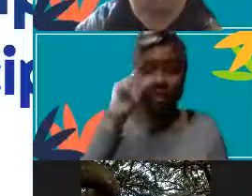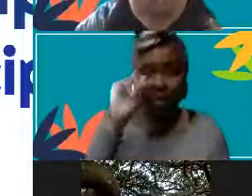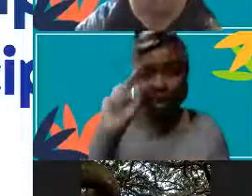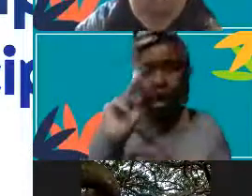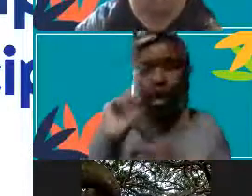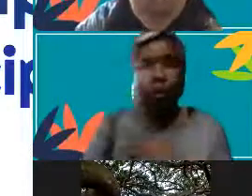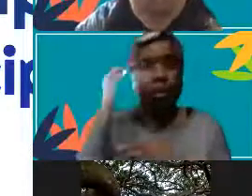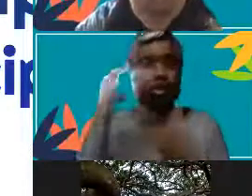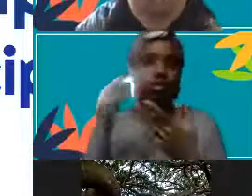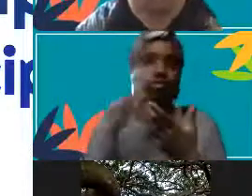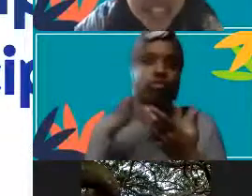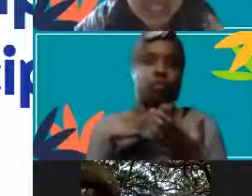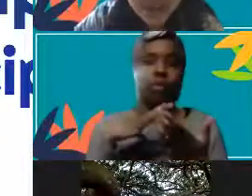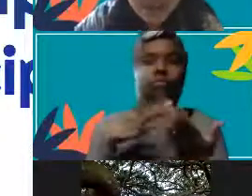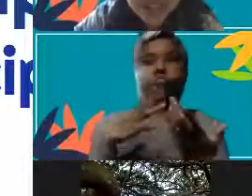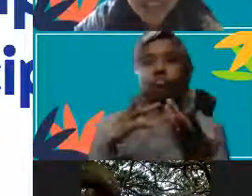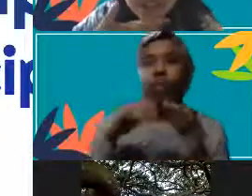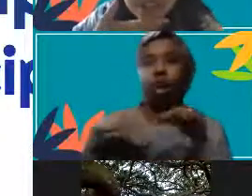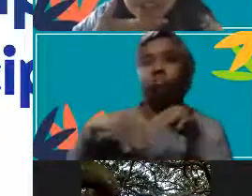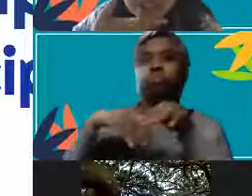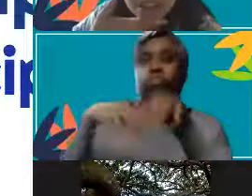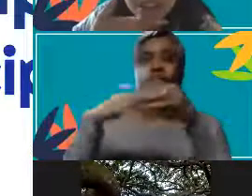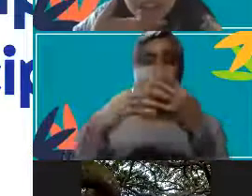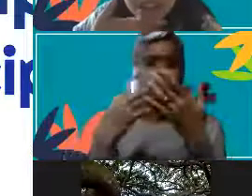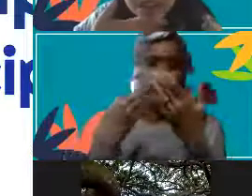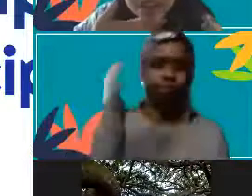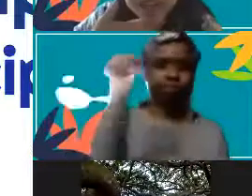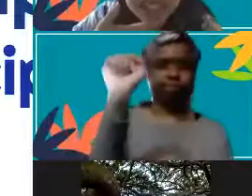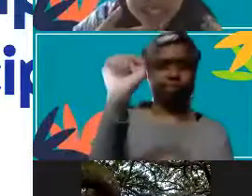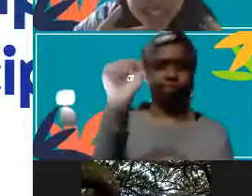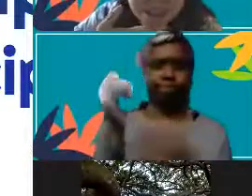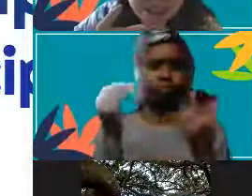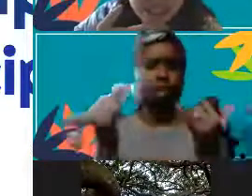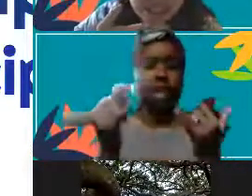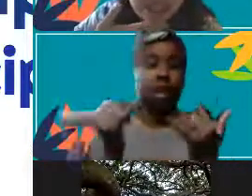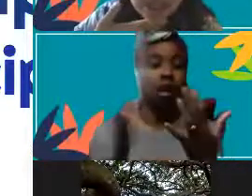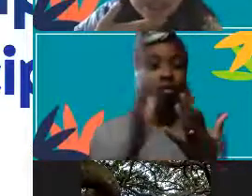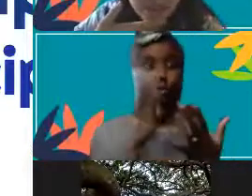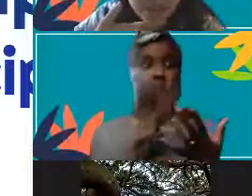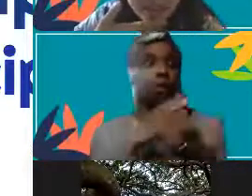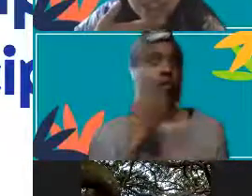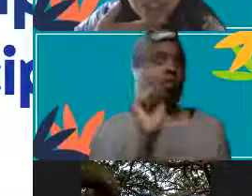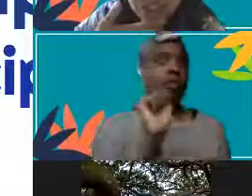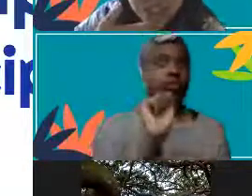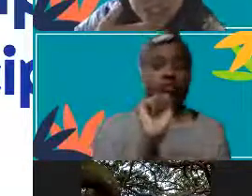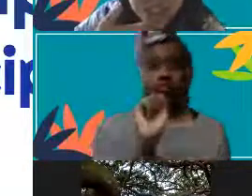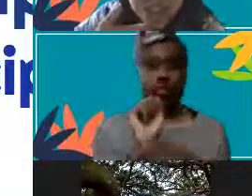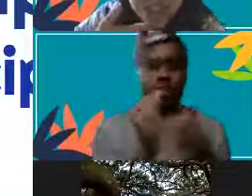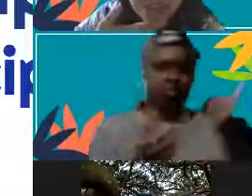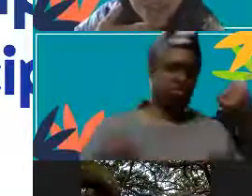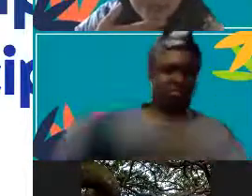peasant women movement rising up right now, to the women resisting patriarchy and toxic war in